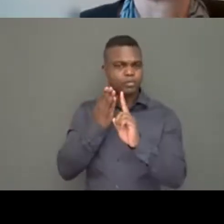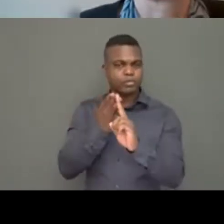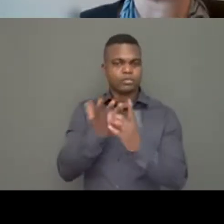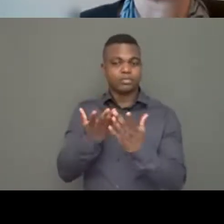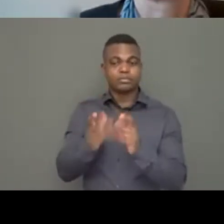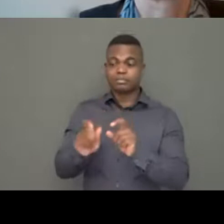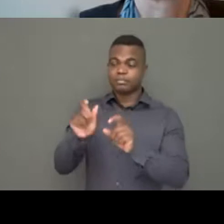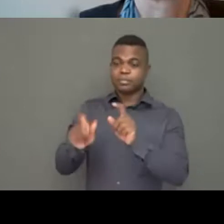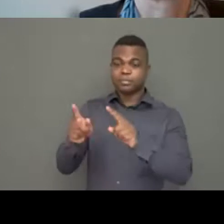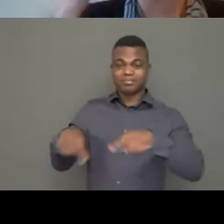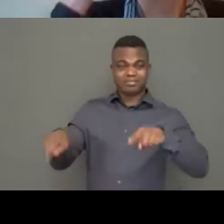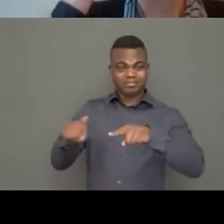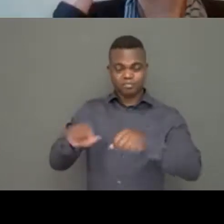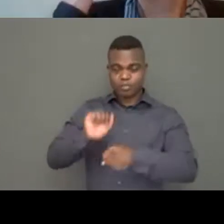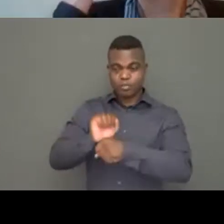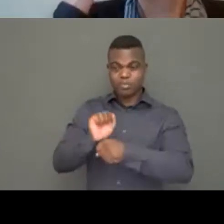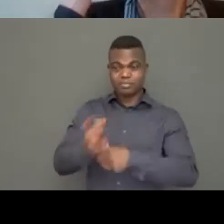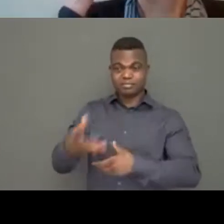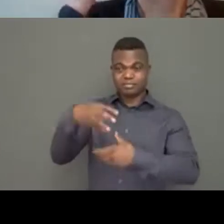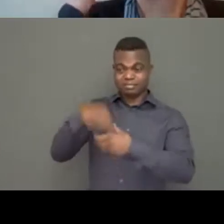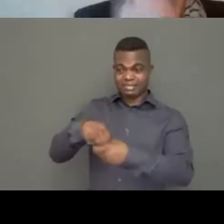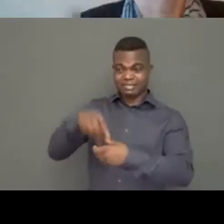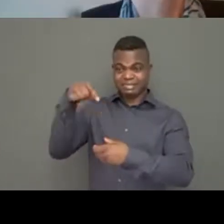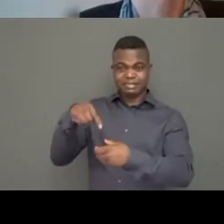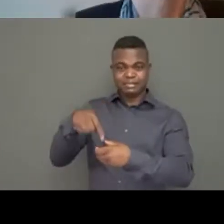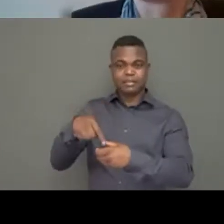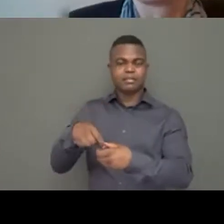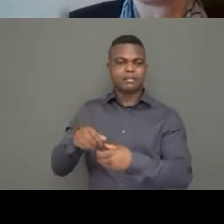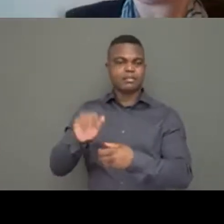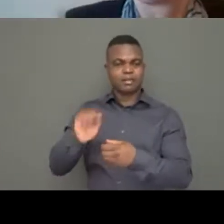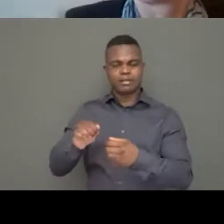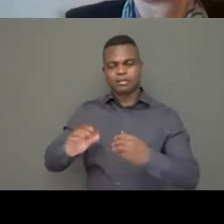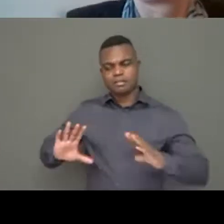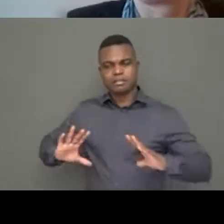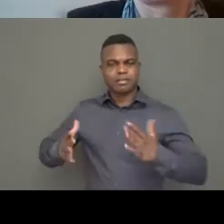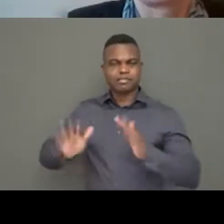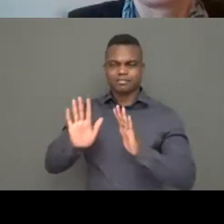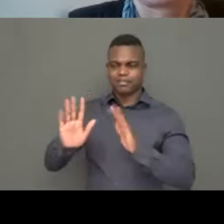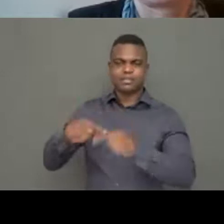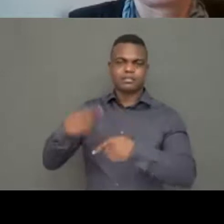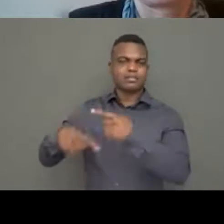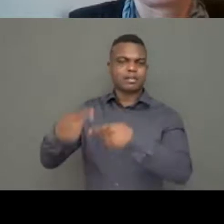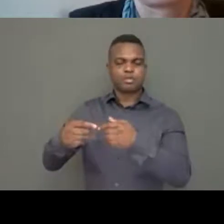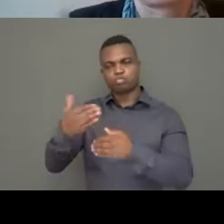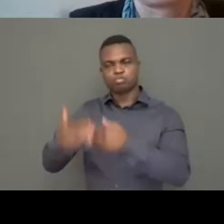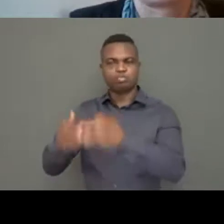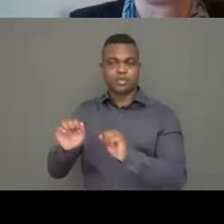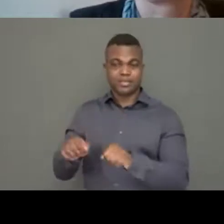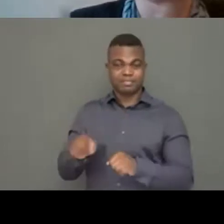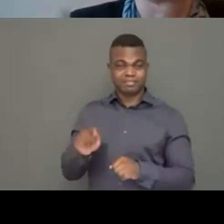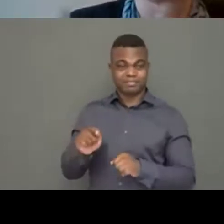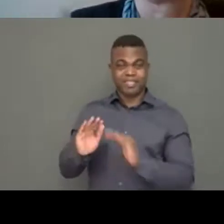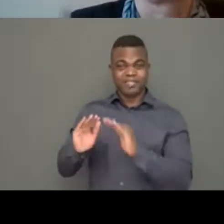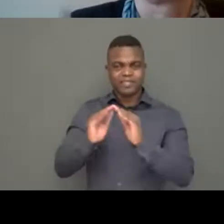And fair trade standards are based on human rights and non-discrimination.